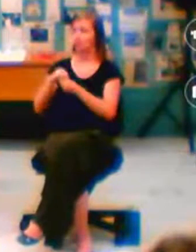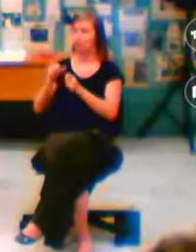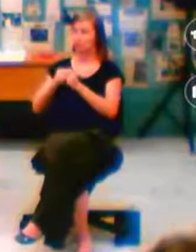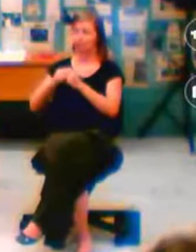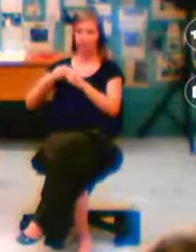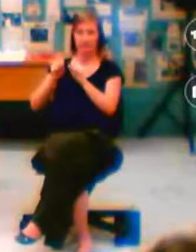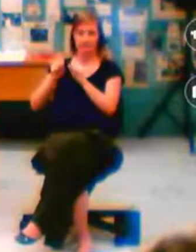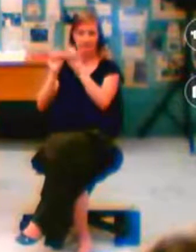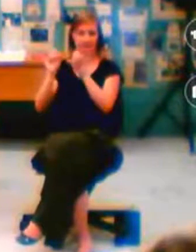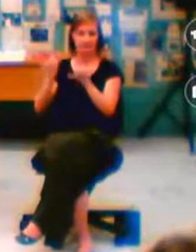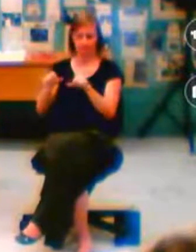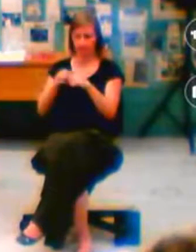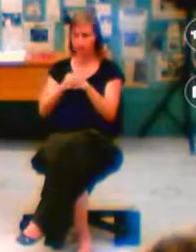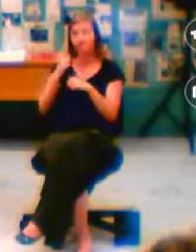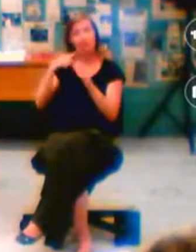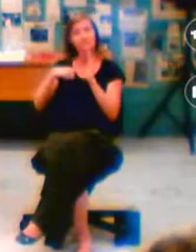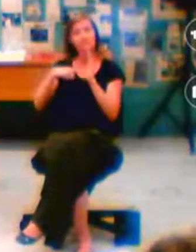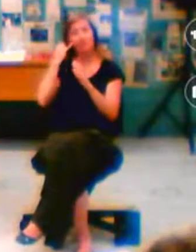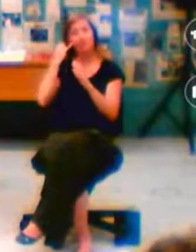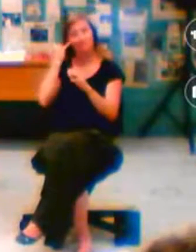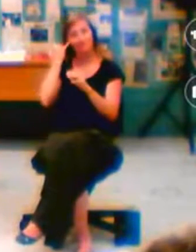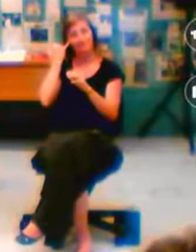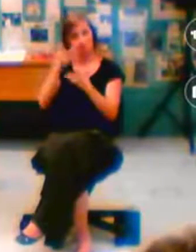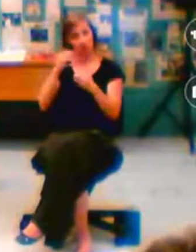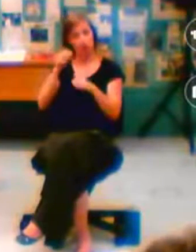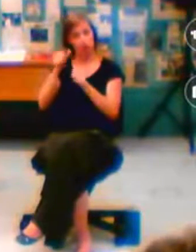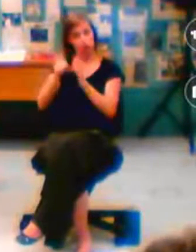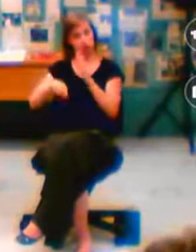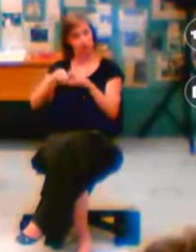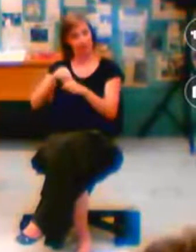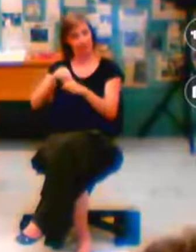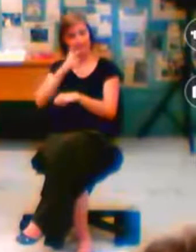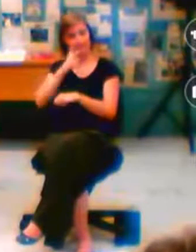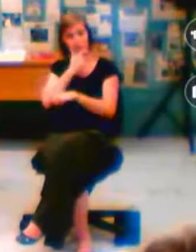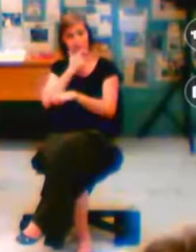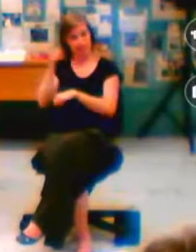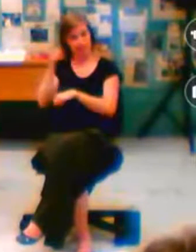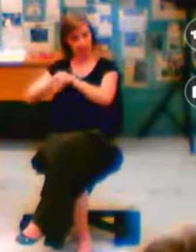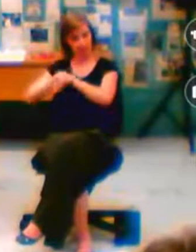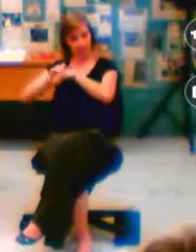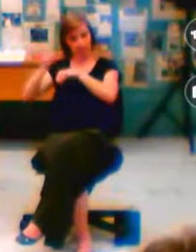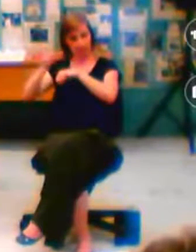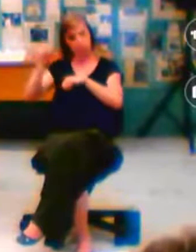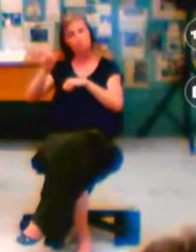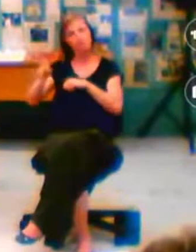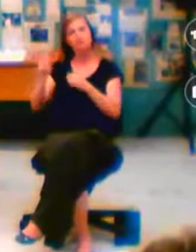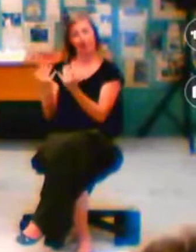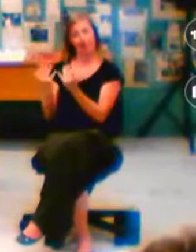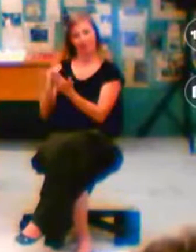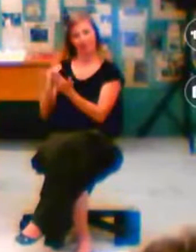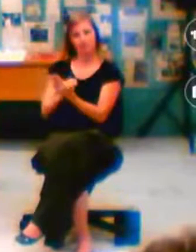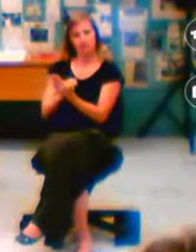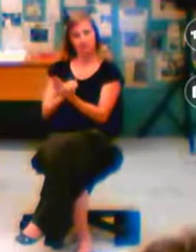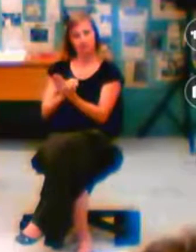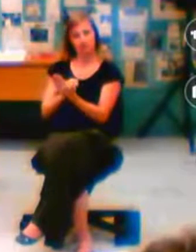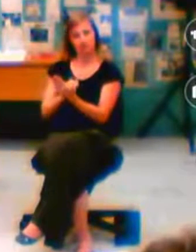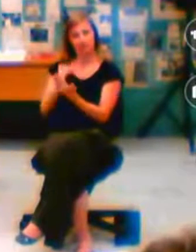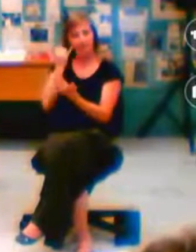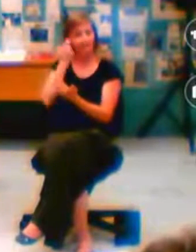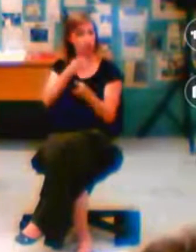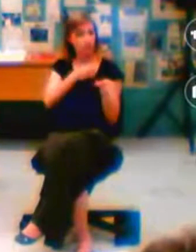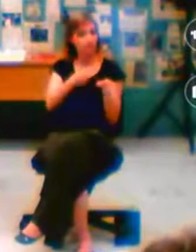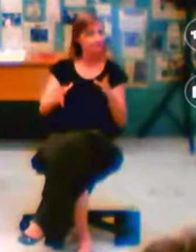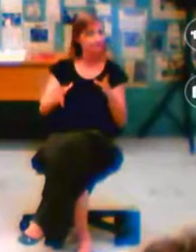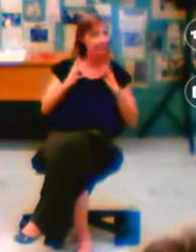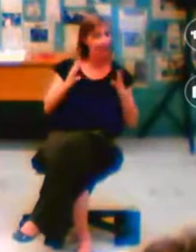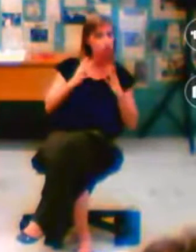single-payer systems is that patient costs are ignored. You become a cog in the system. In Britain, for